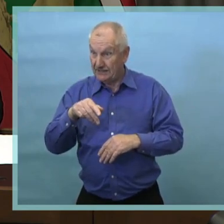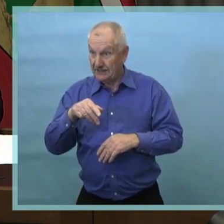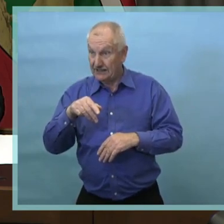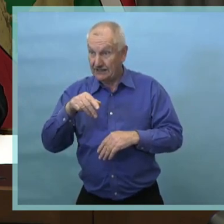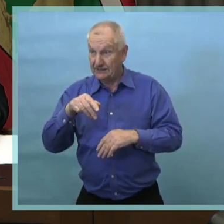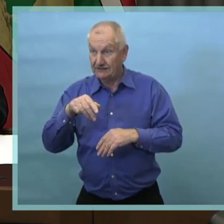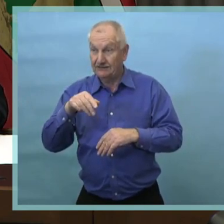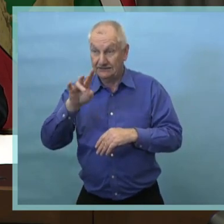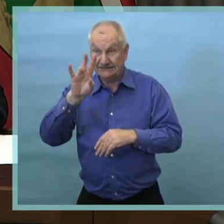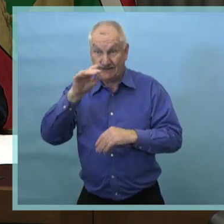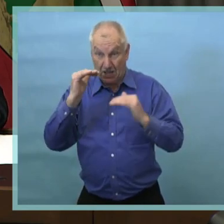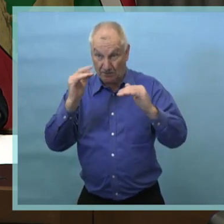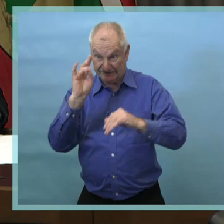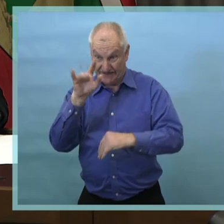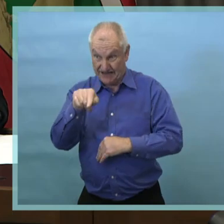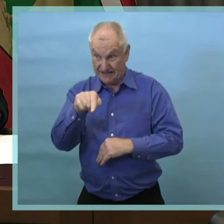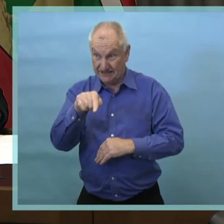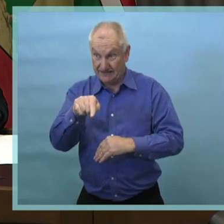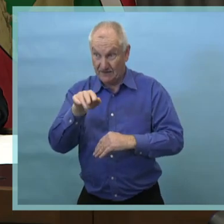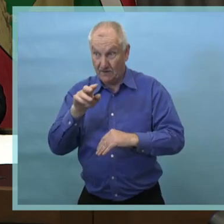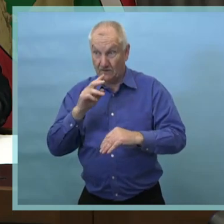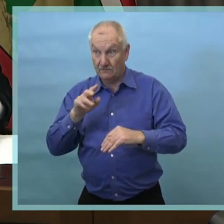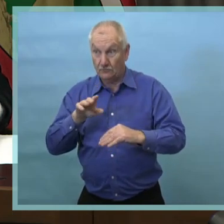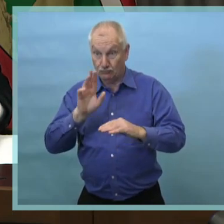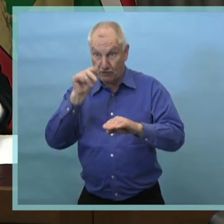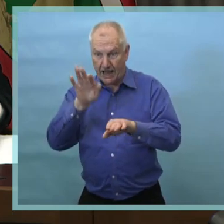place in the meantime.